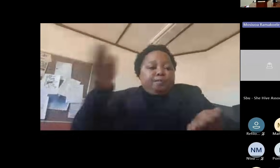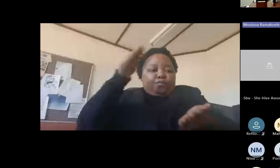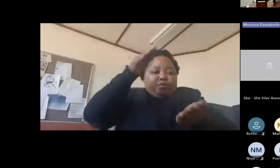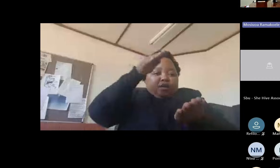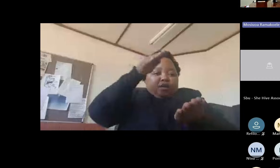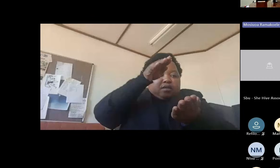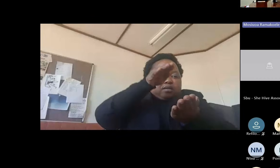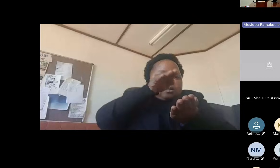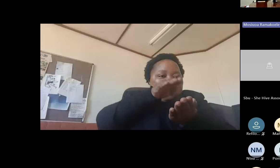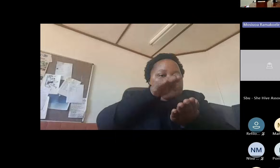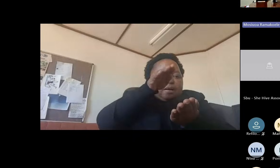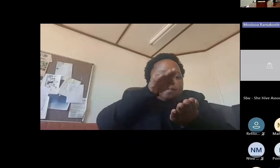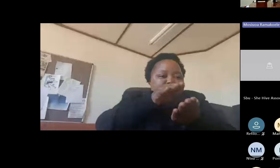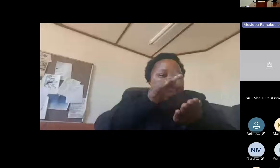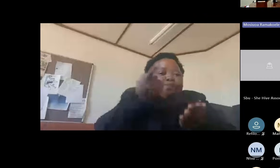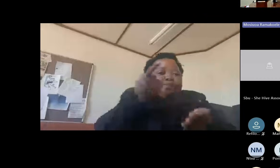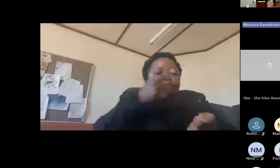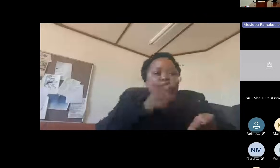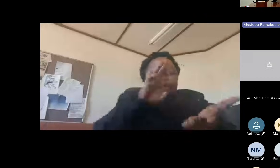a program